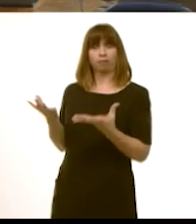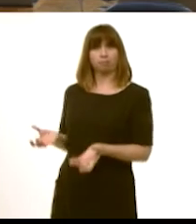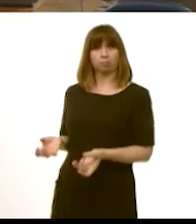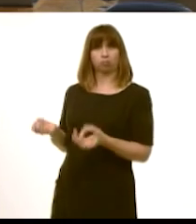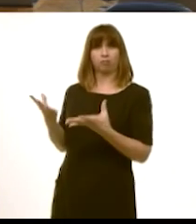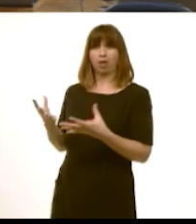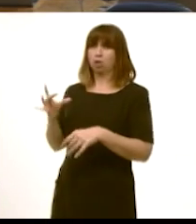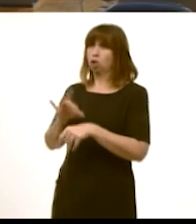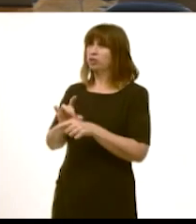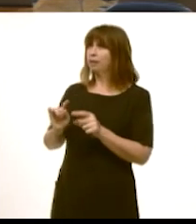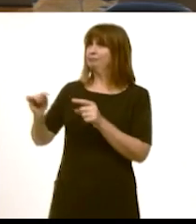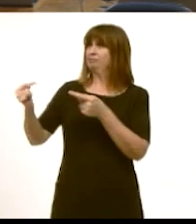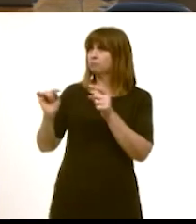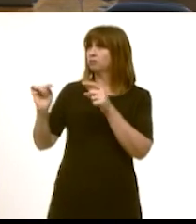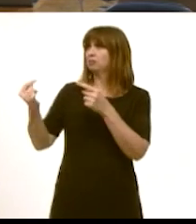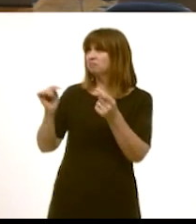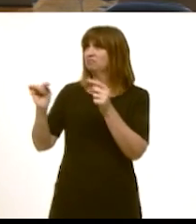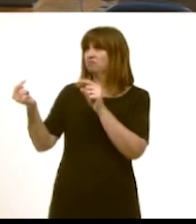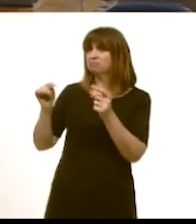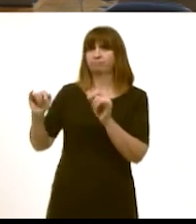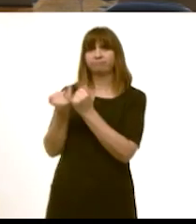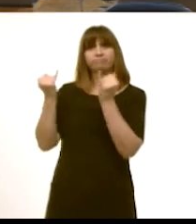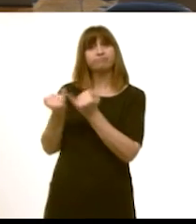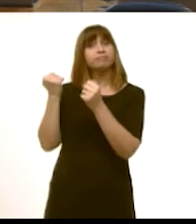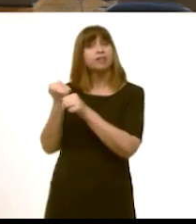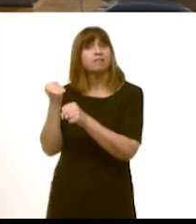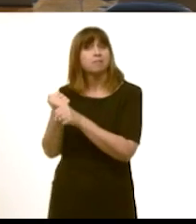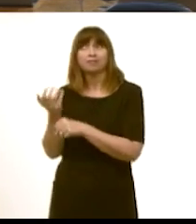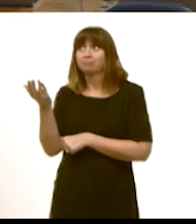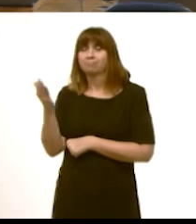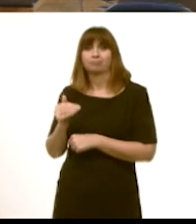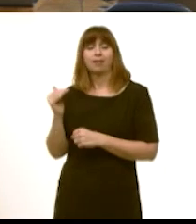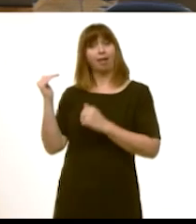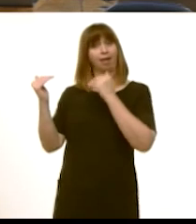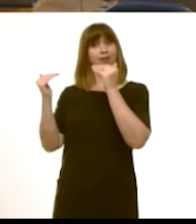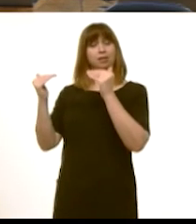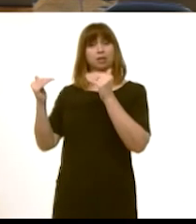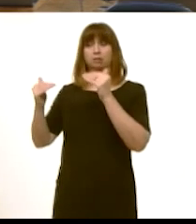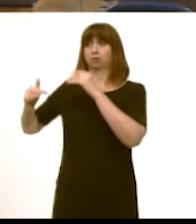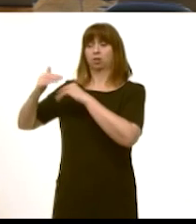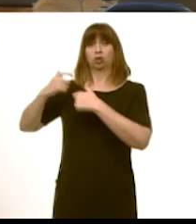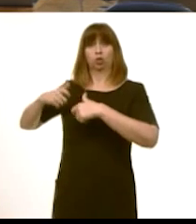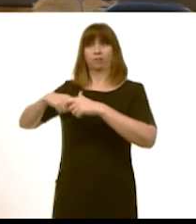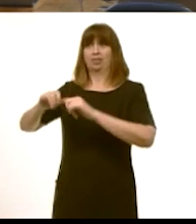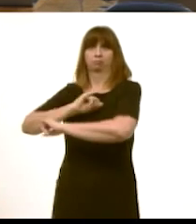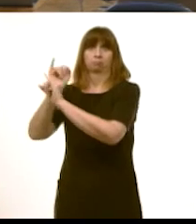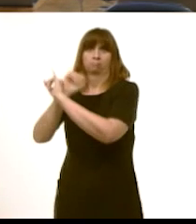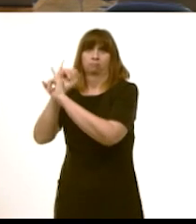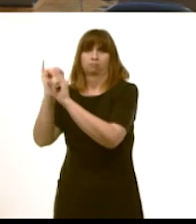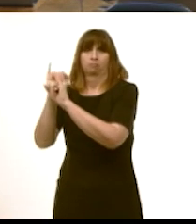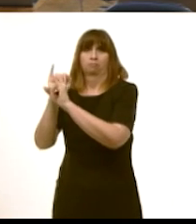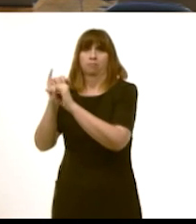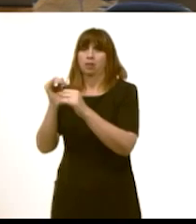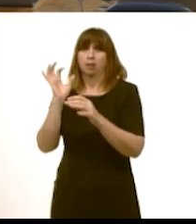totally antagonistic towards the government, you have an adult social care crisis in England, you have bed